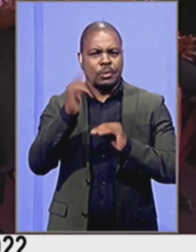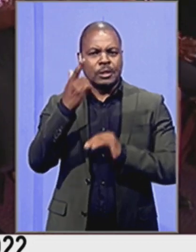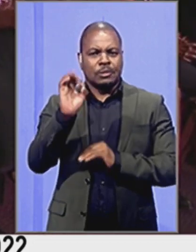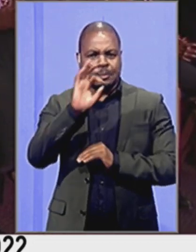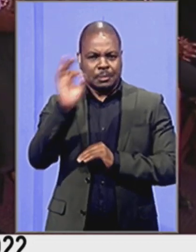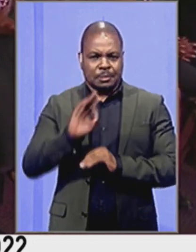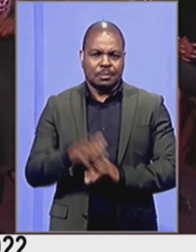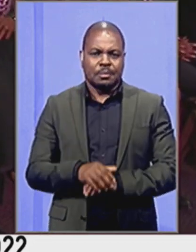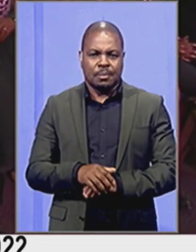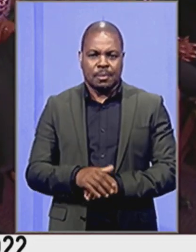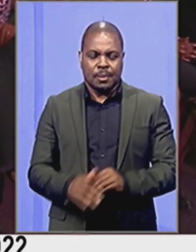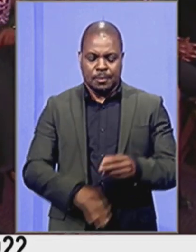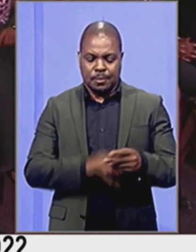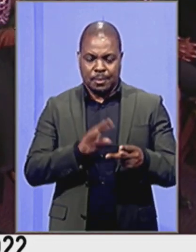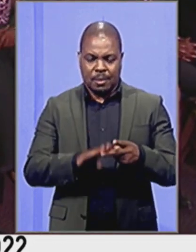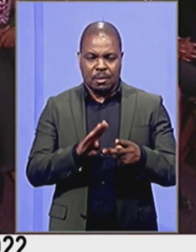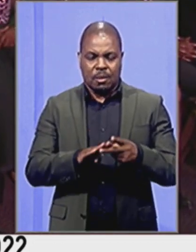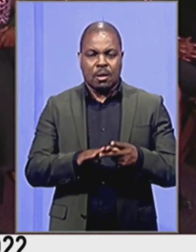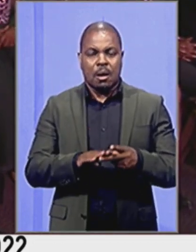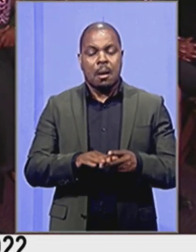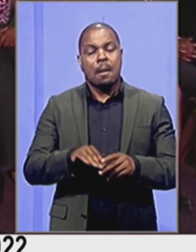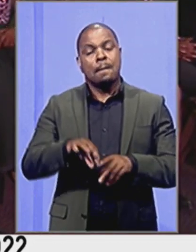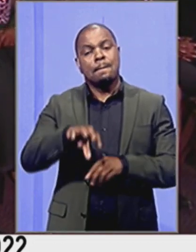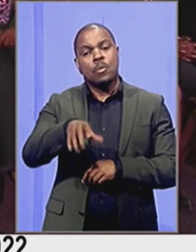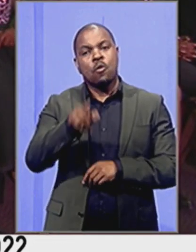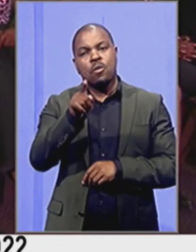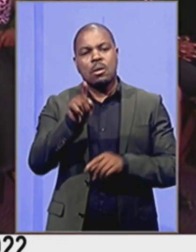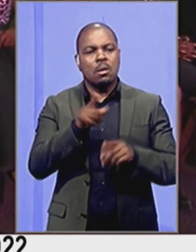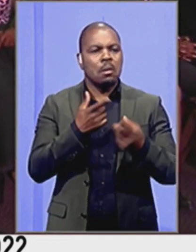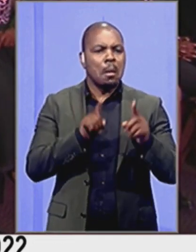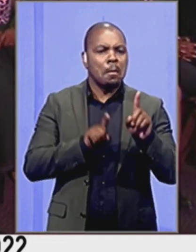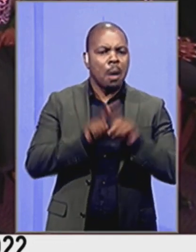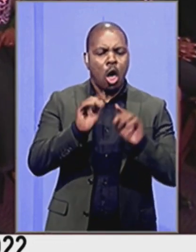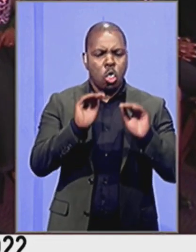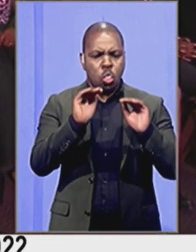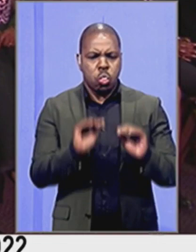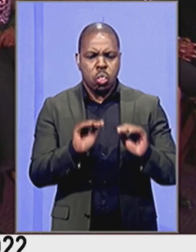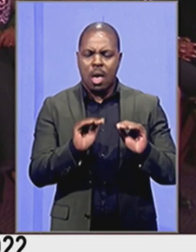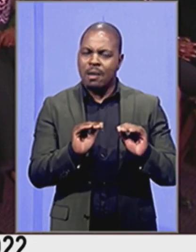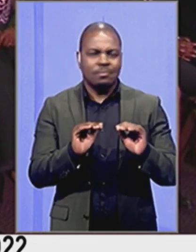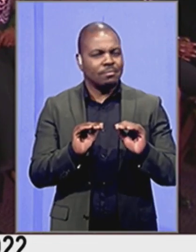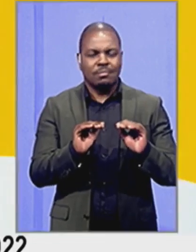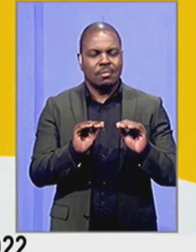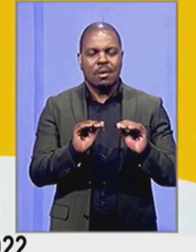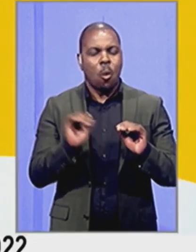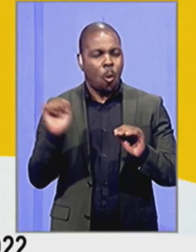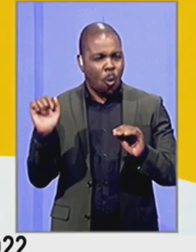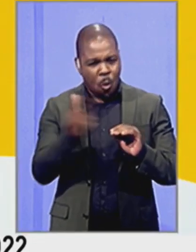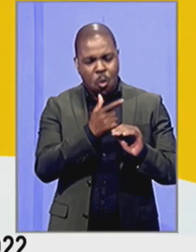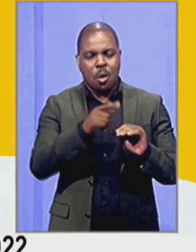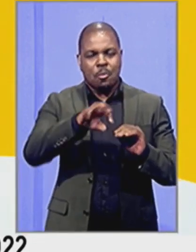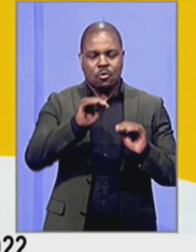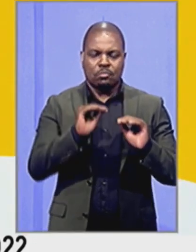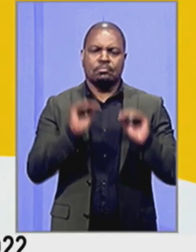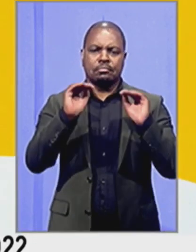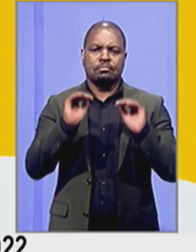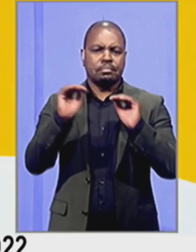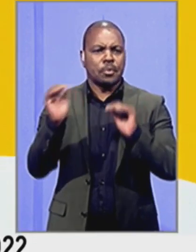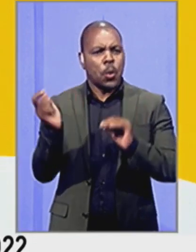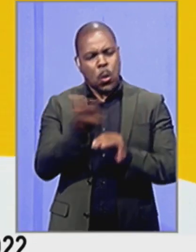And none of our provinces declined in results. All provinces, as I said, had one type or the other of improvement.